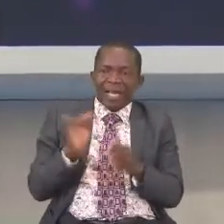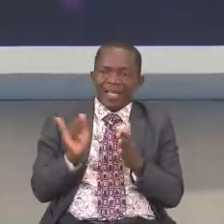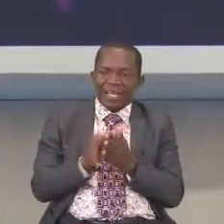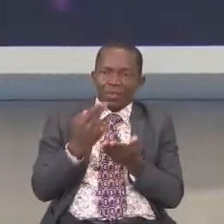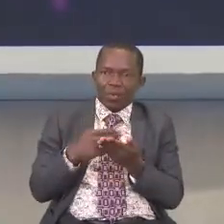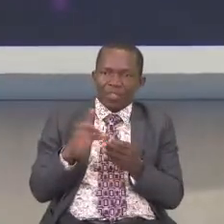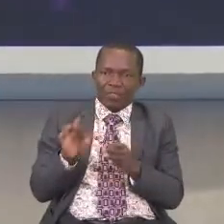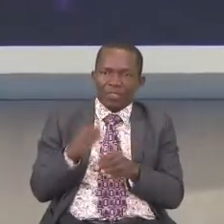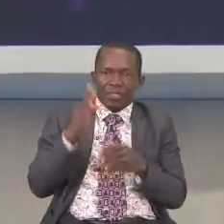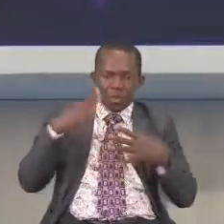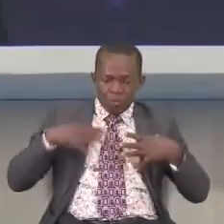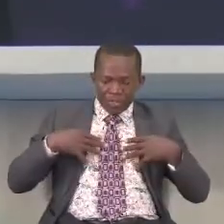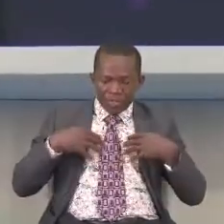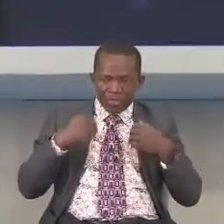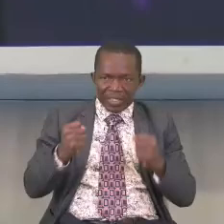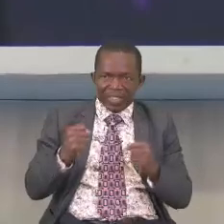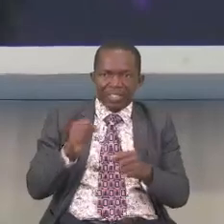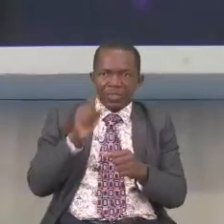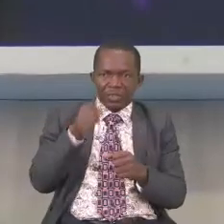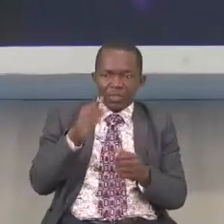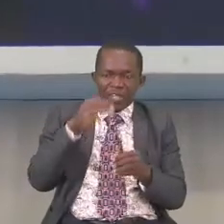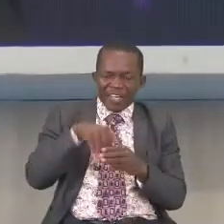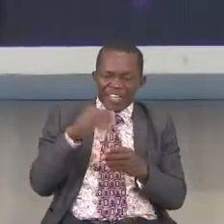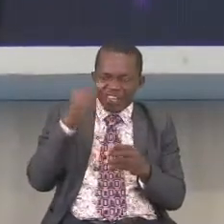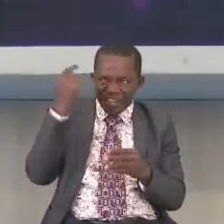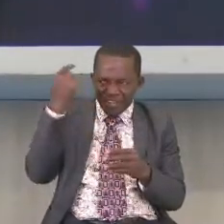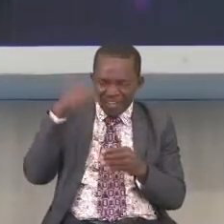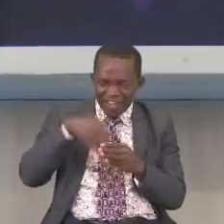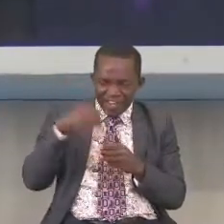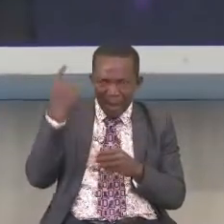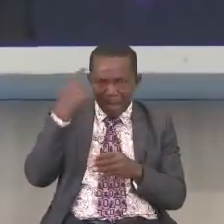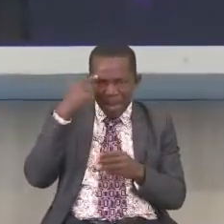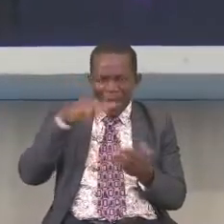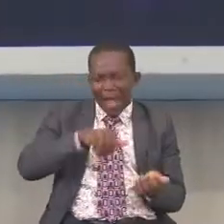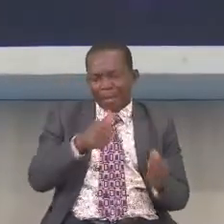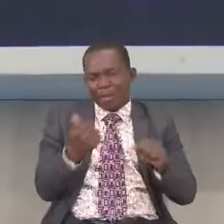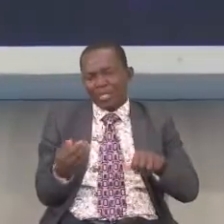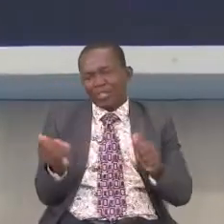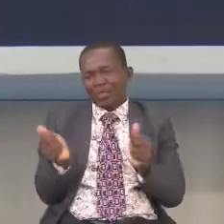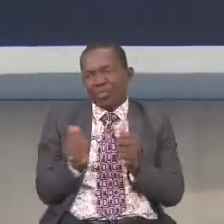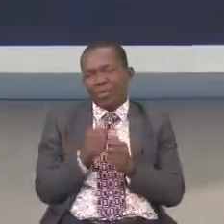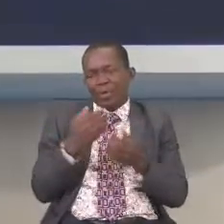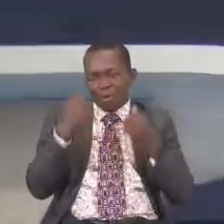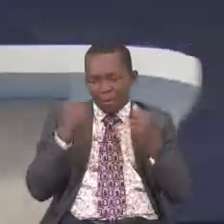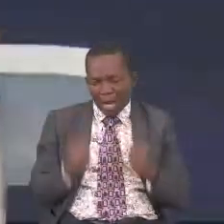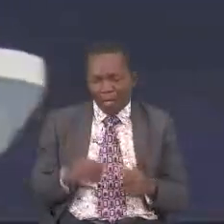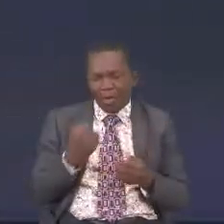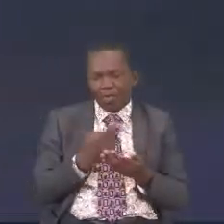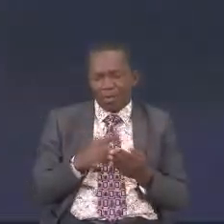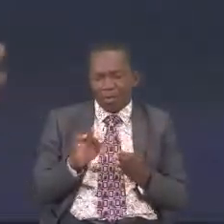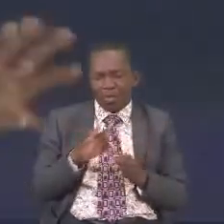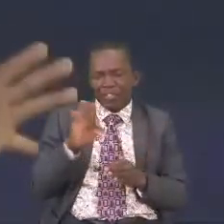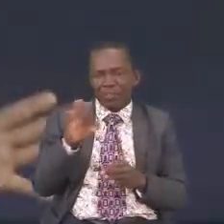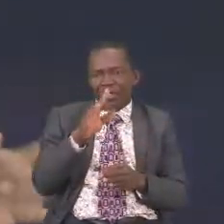the inner man, and immerse you and baptize you in the power of the Holy Ghost. We're